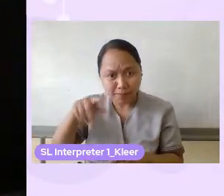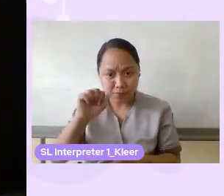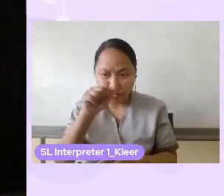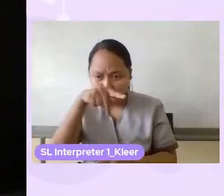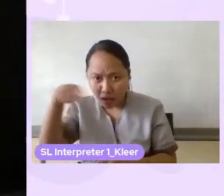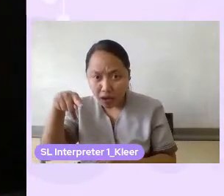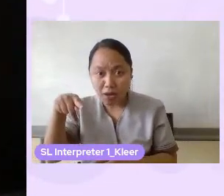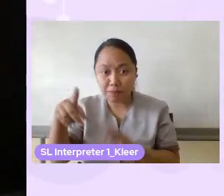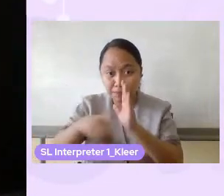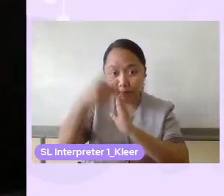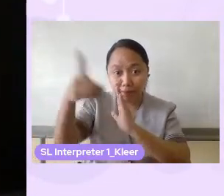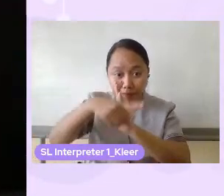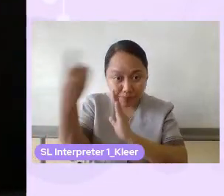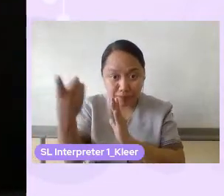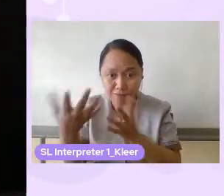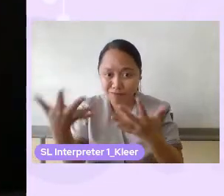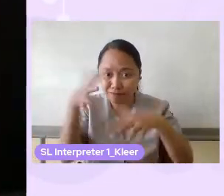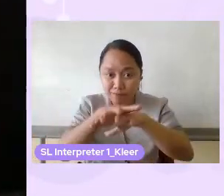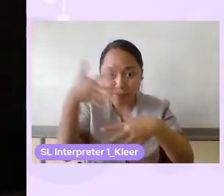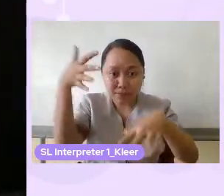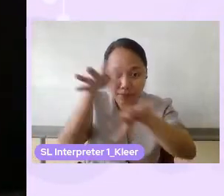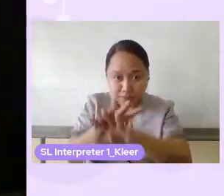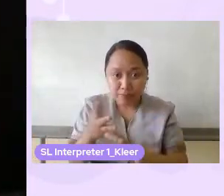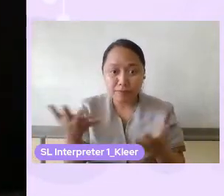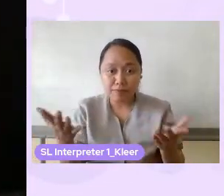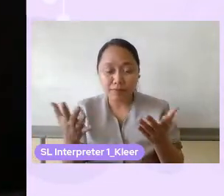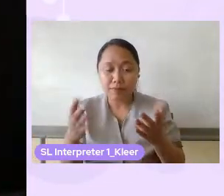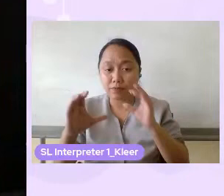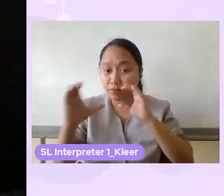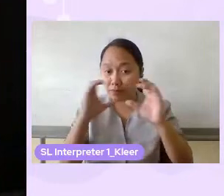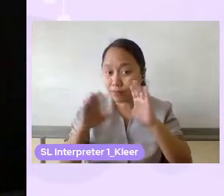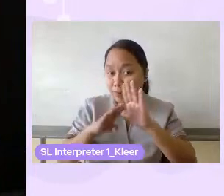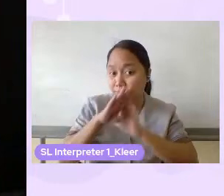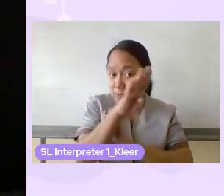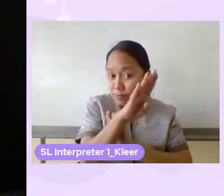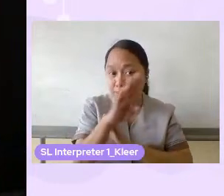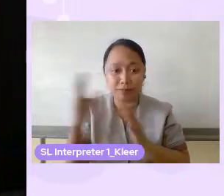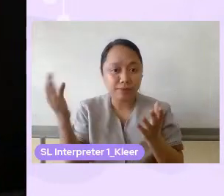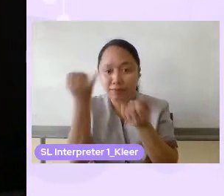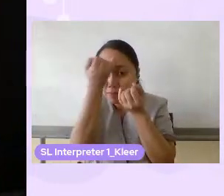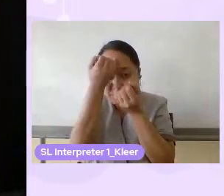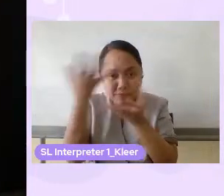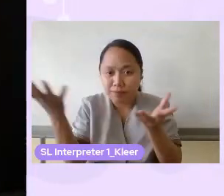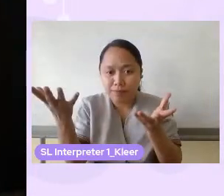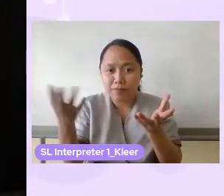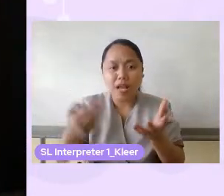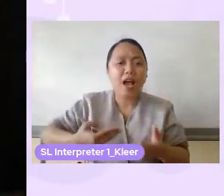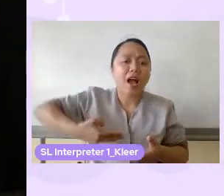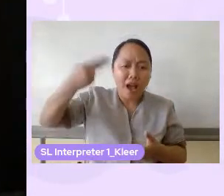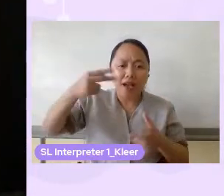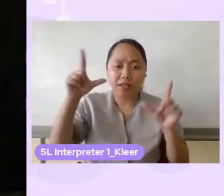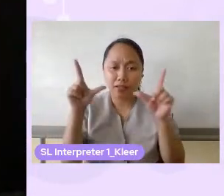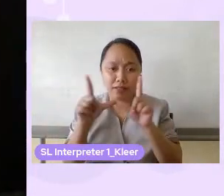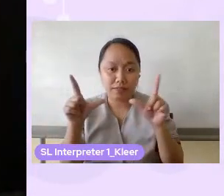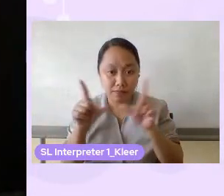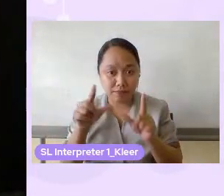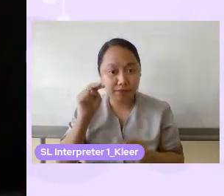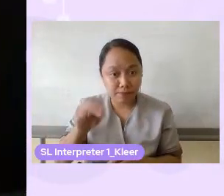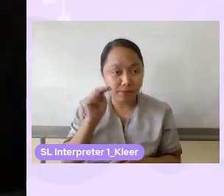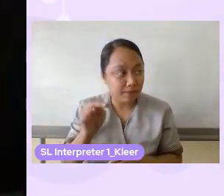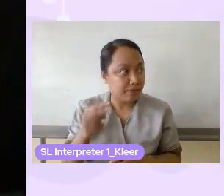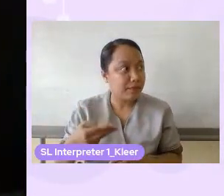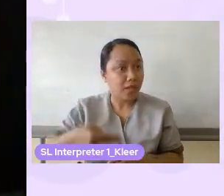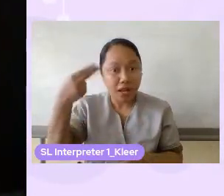content creation, coding and software development, cybersecurity information. So, high level, high value jobs para